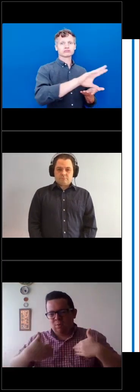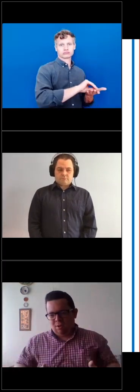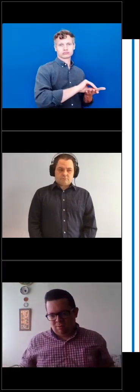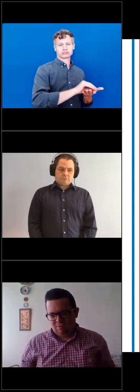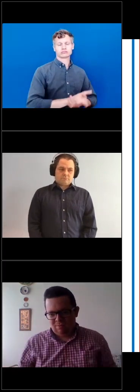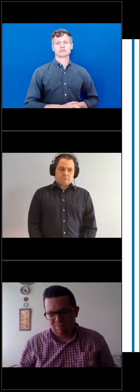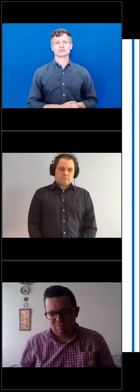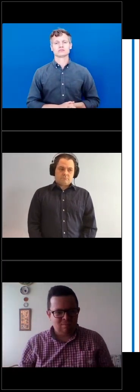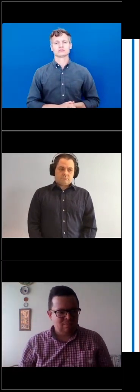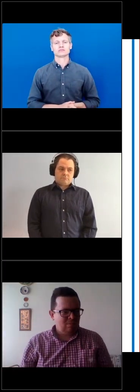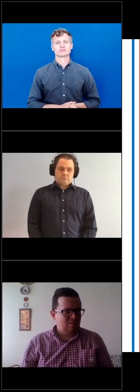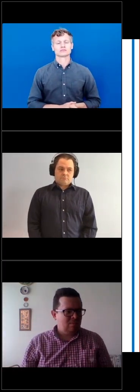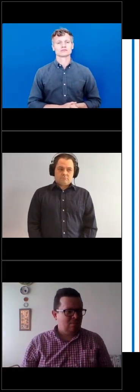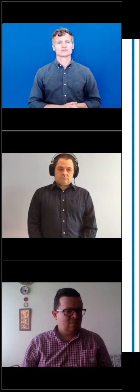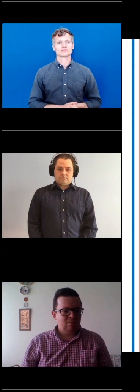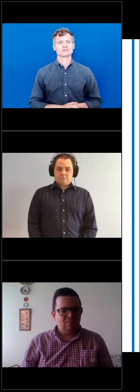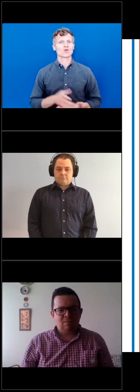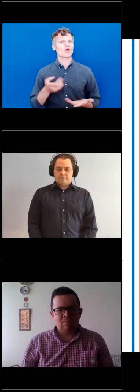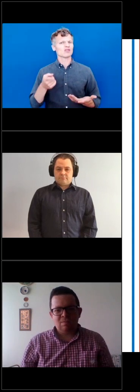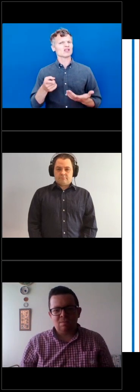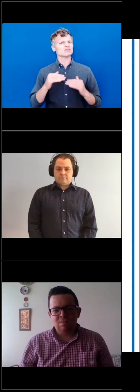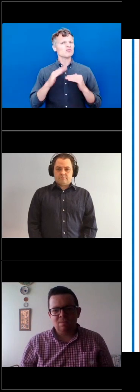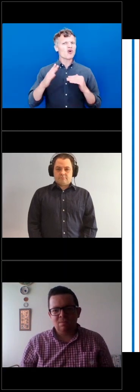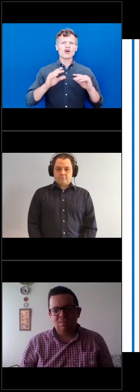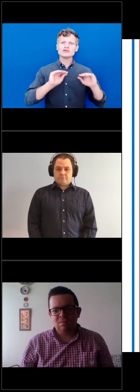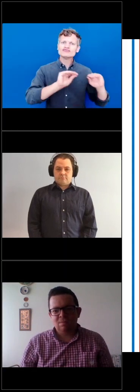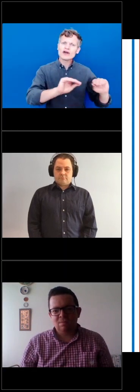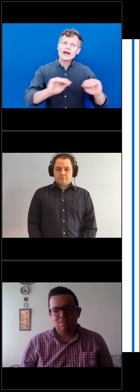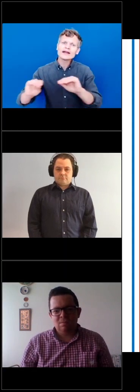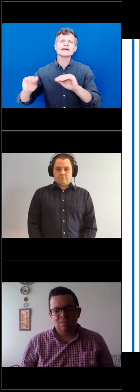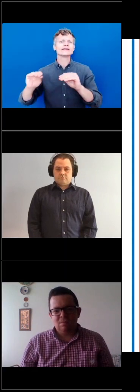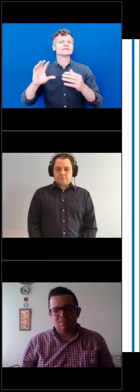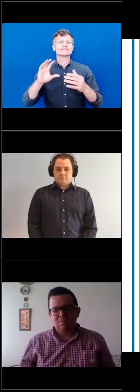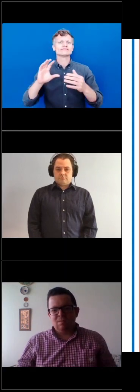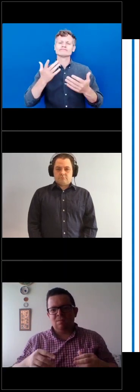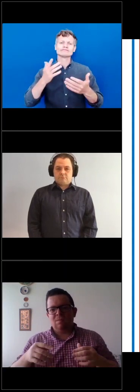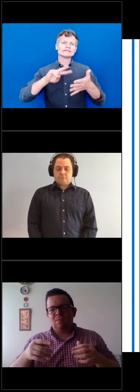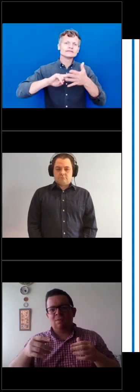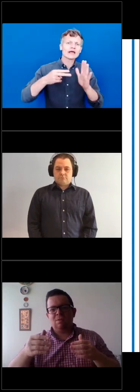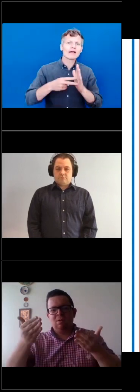through this training and technical support in this aim.